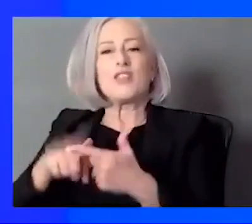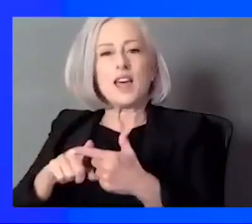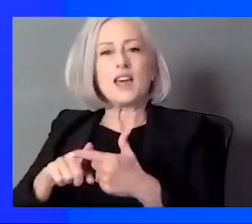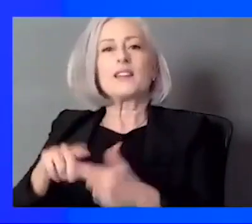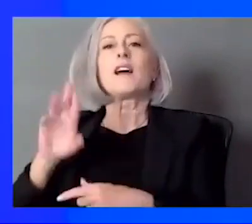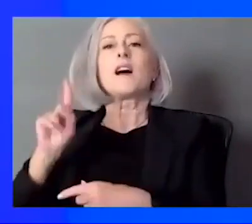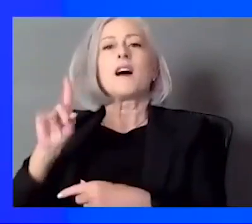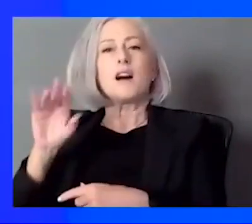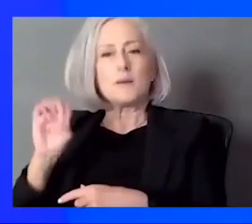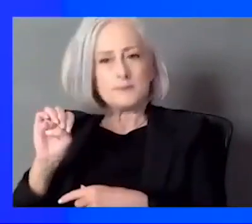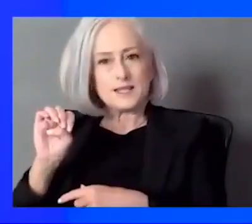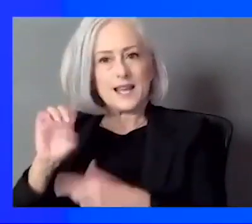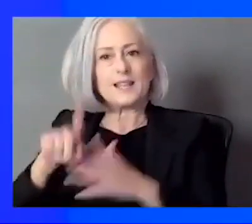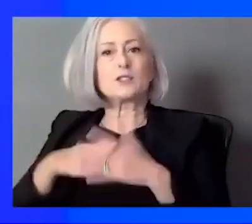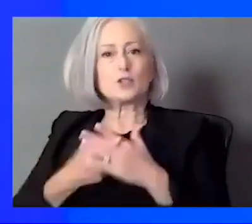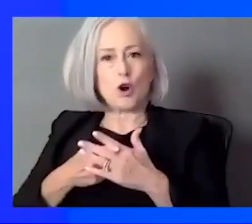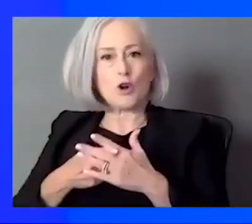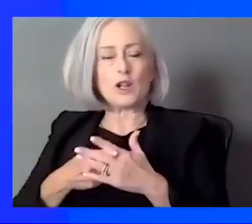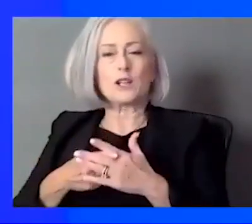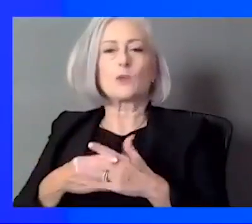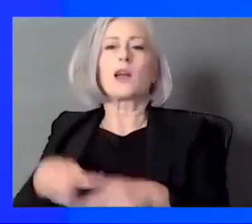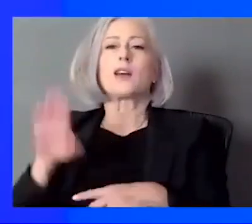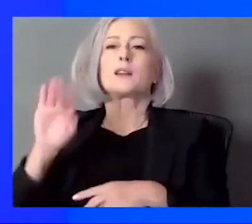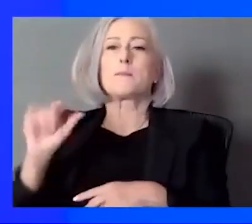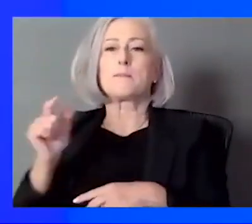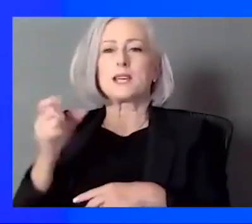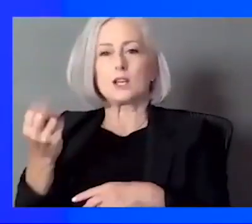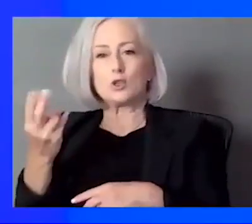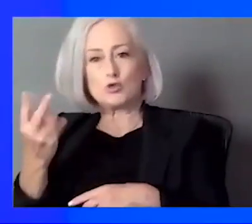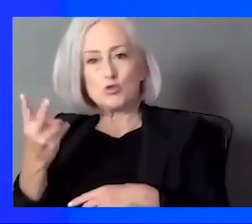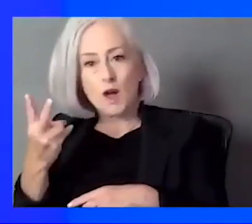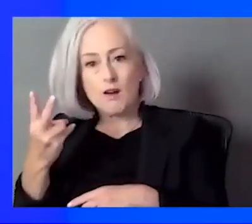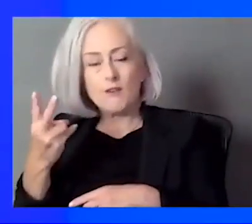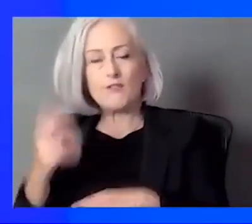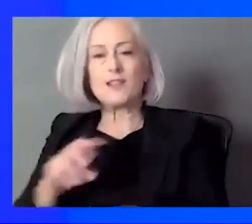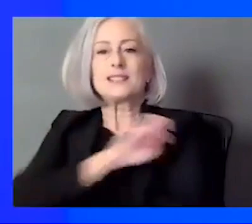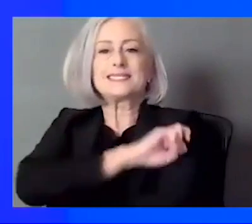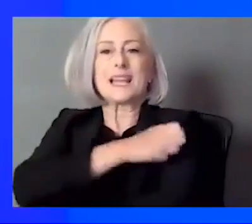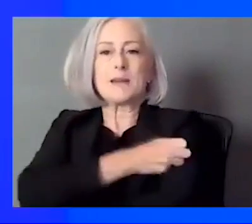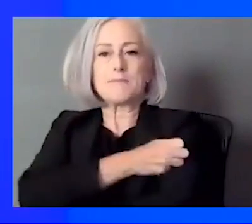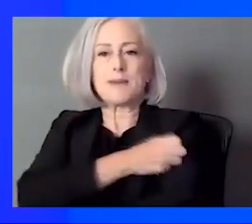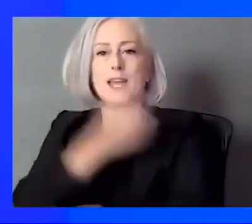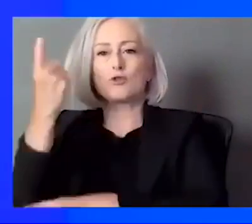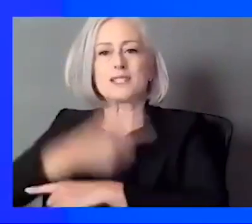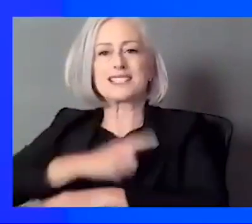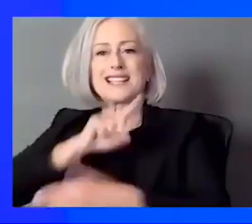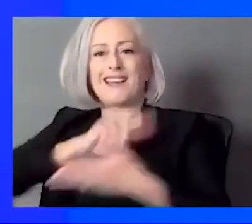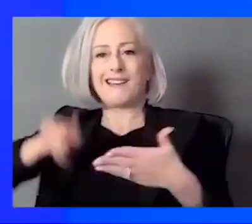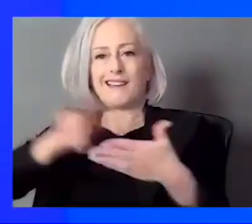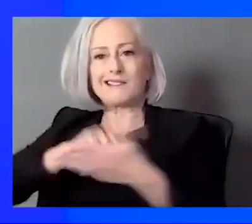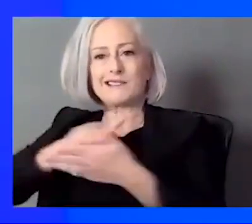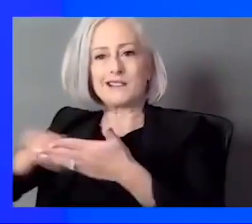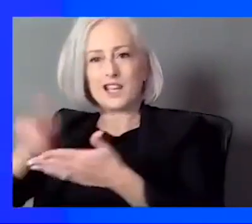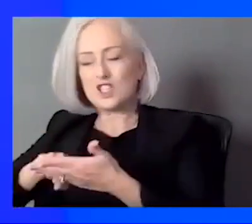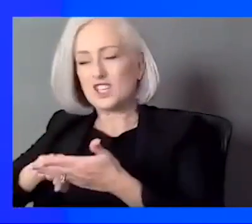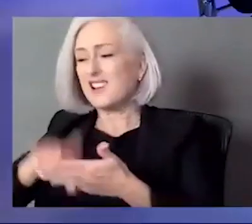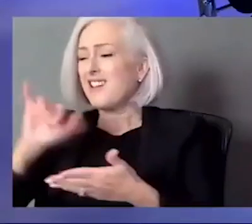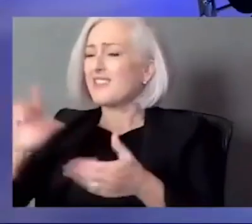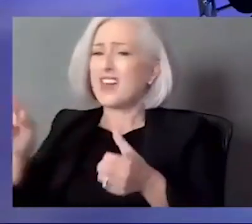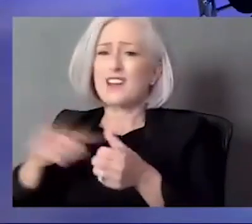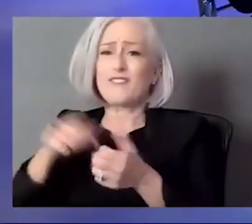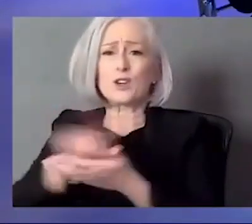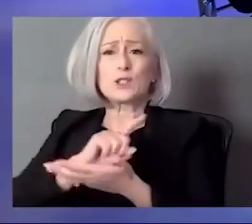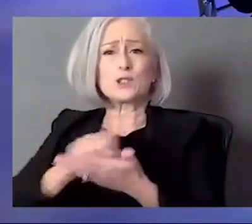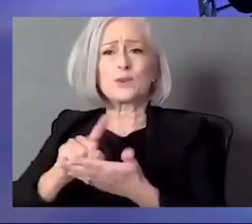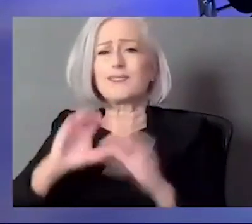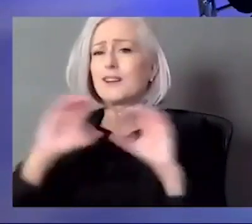the early St. Patrick's Day canceling. So it was that whole week, really, where I don't think we slept at all, and that was the didn't sleep. biggest We